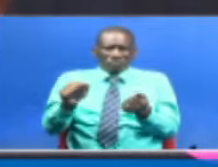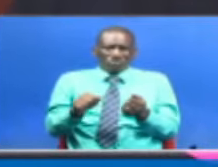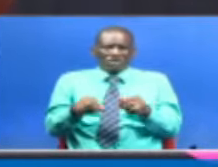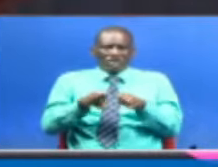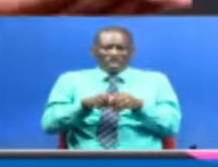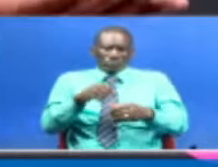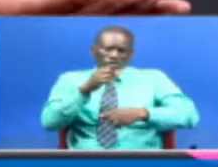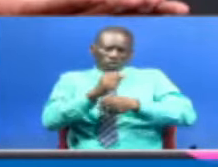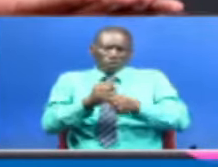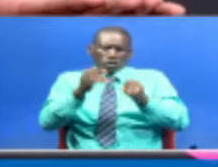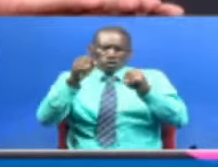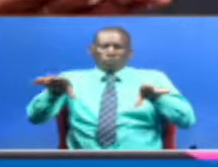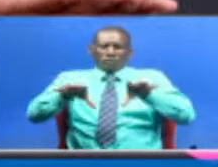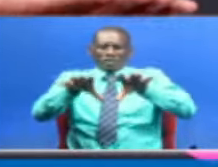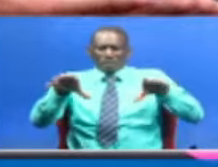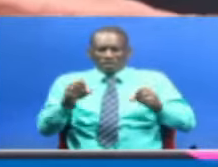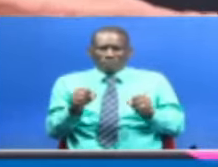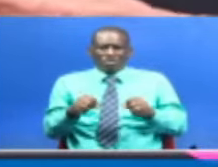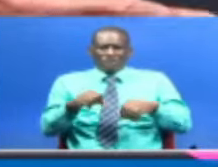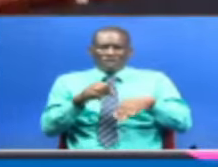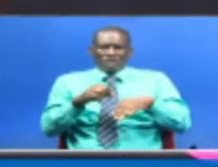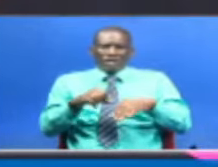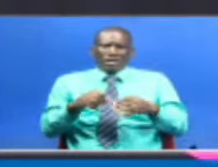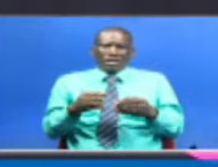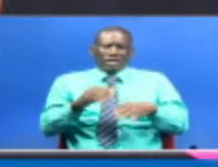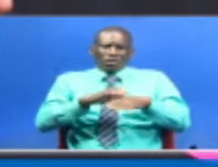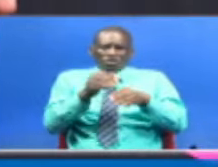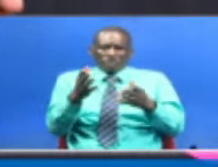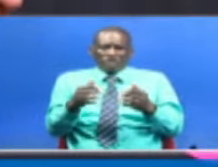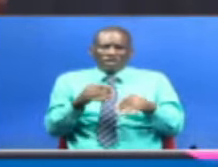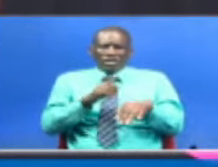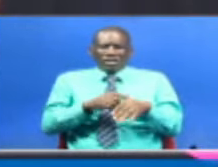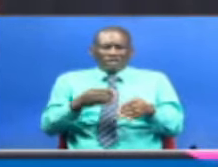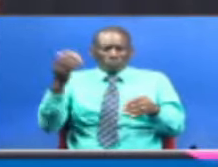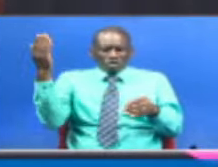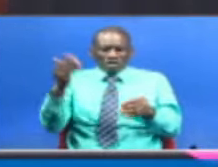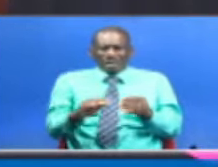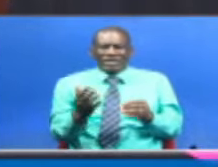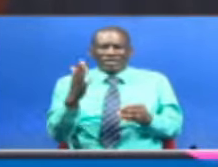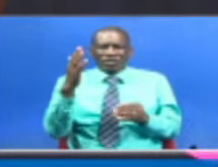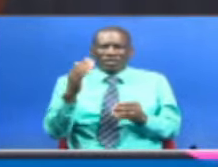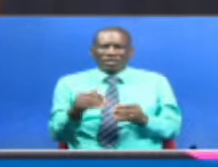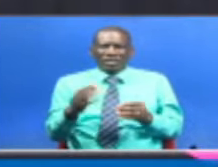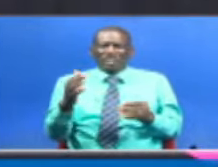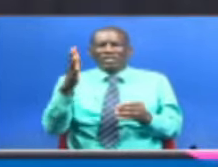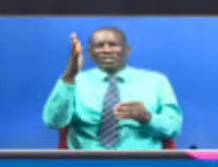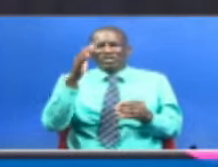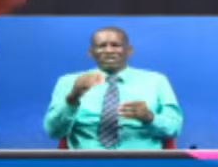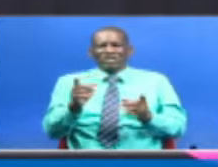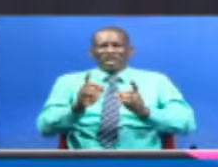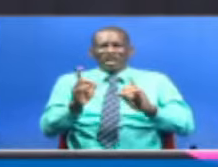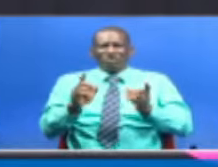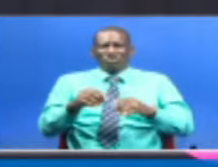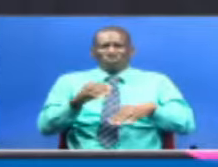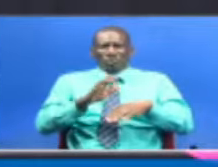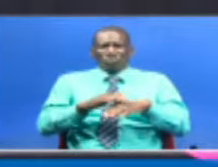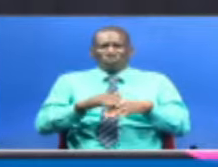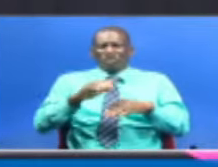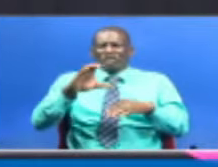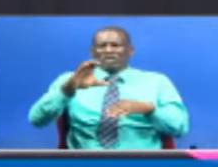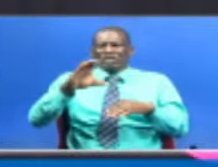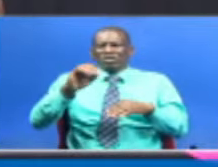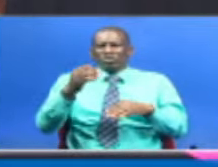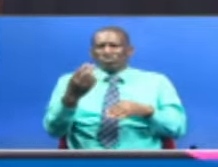build new systems are good carbon sinks. When you fell a tree, trees are known to be very good carbon sinks.